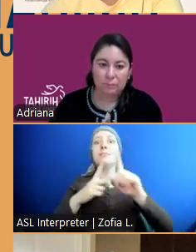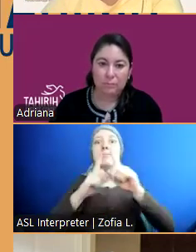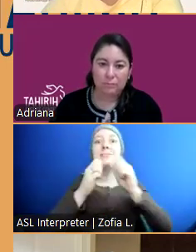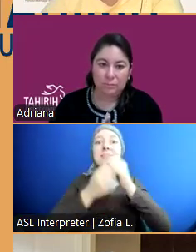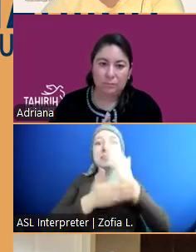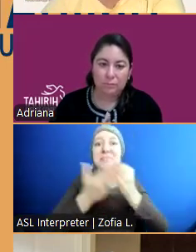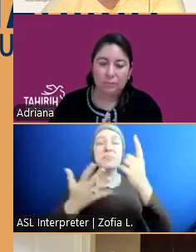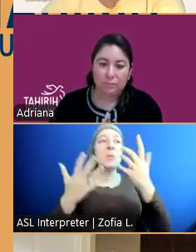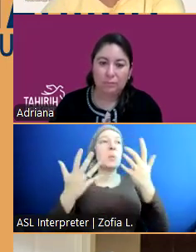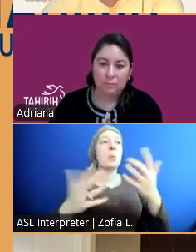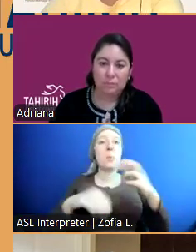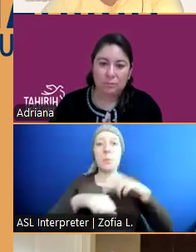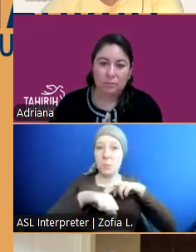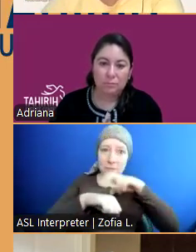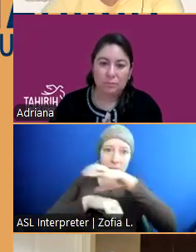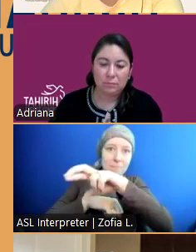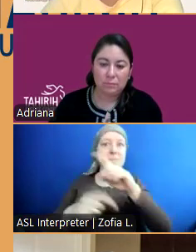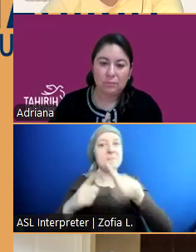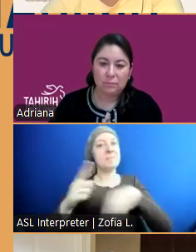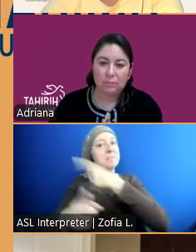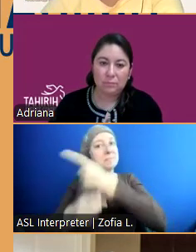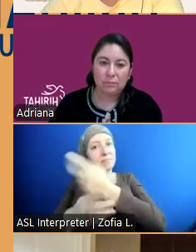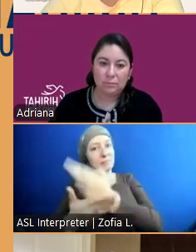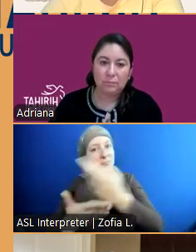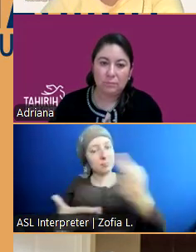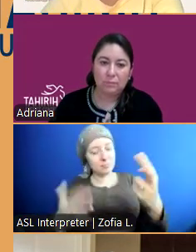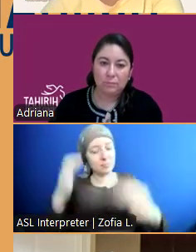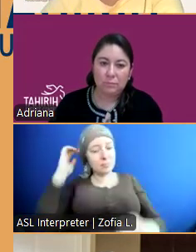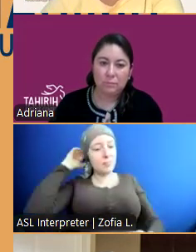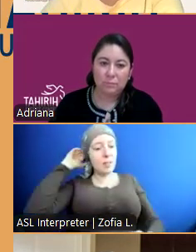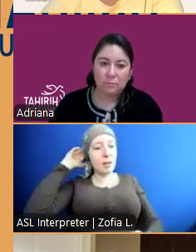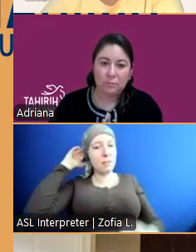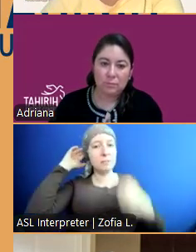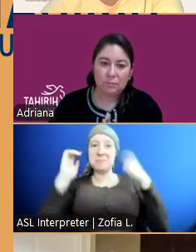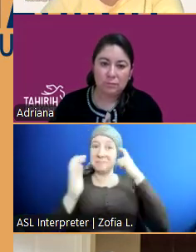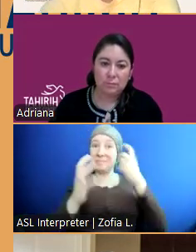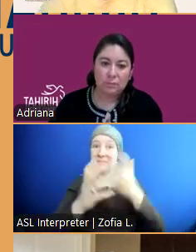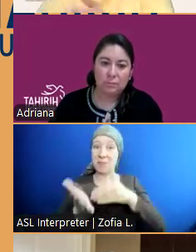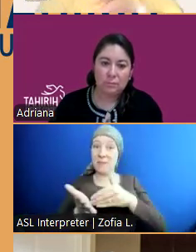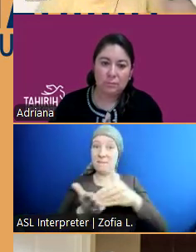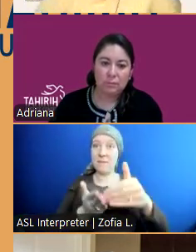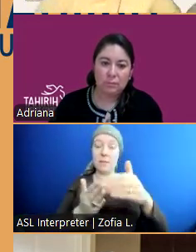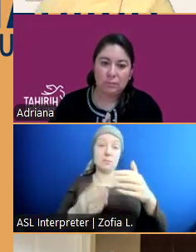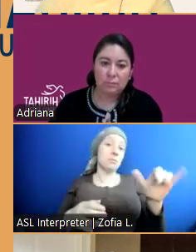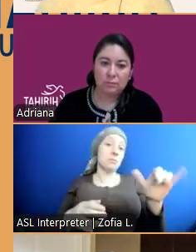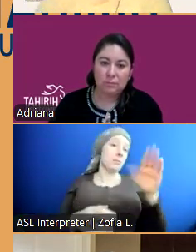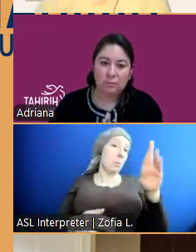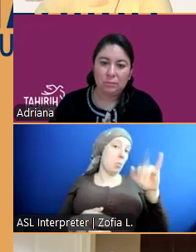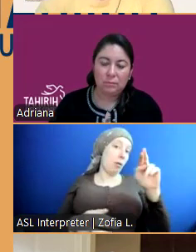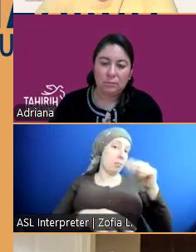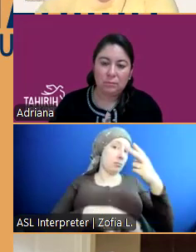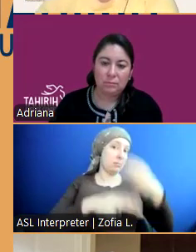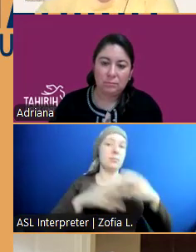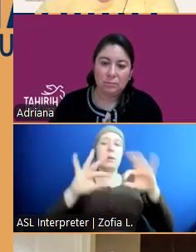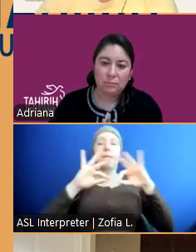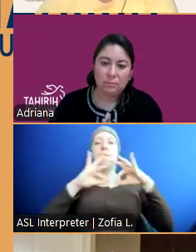and or to be referred to an appropriate resource. And I think a lot of times, as Brianna mentioned, right, families can